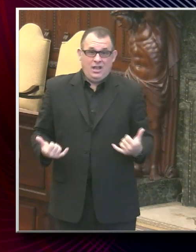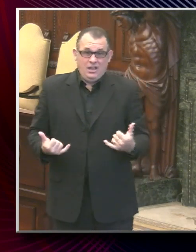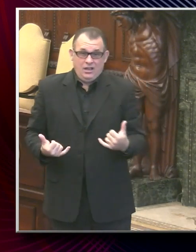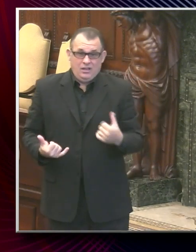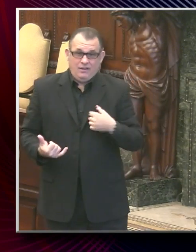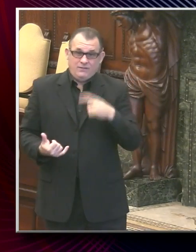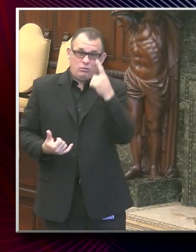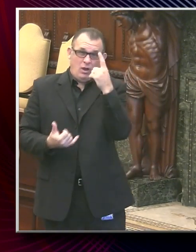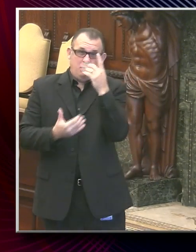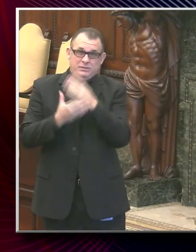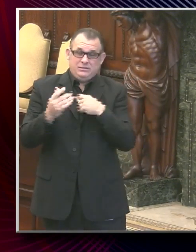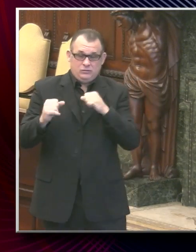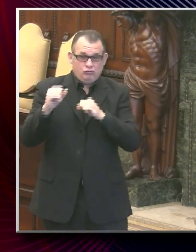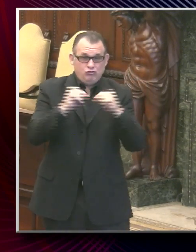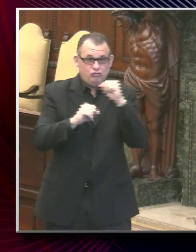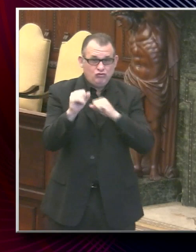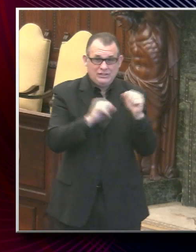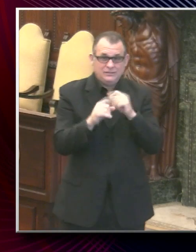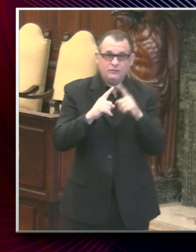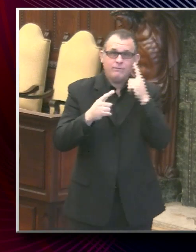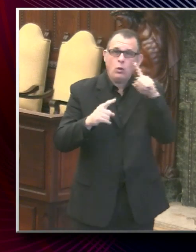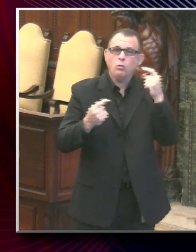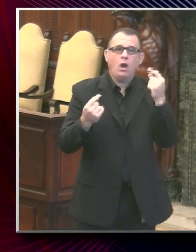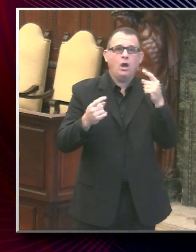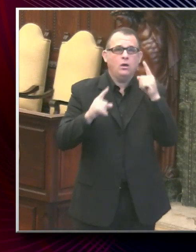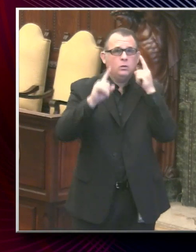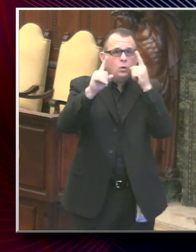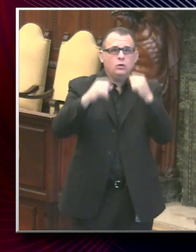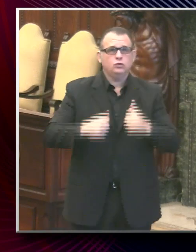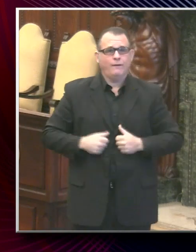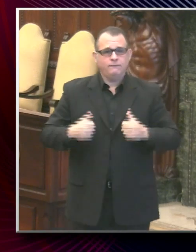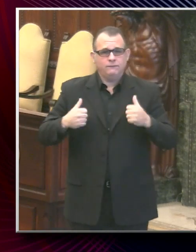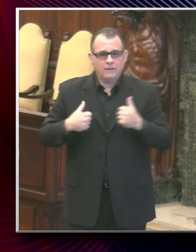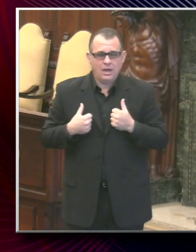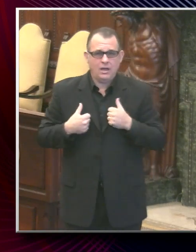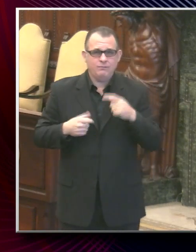how to survive and do the best we can until we have that vaccine.